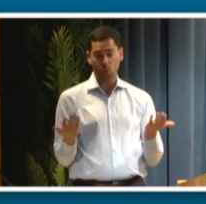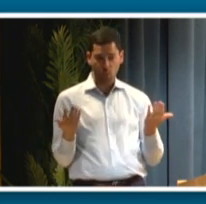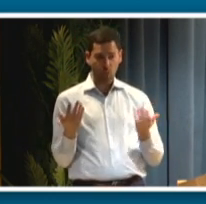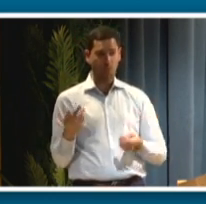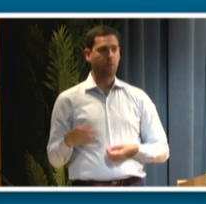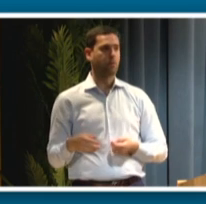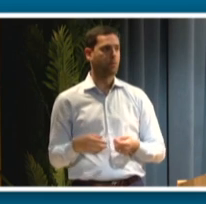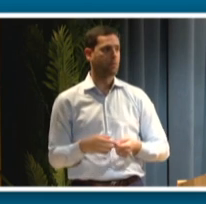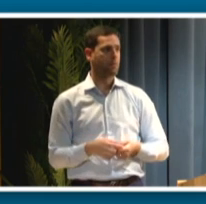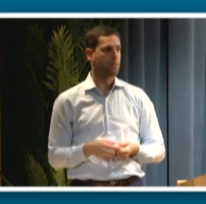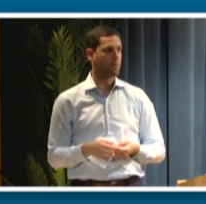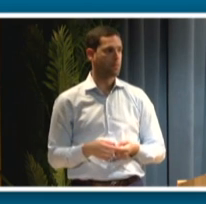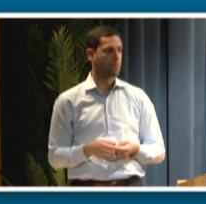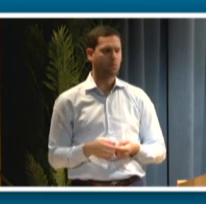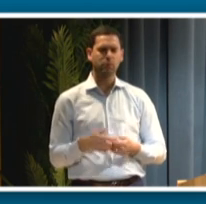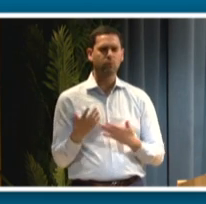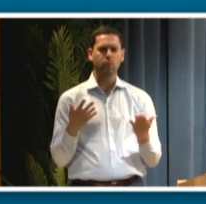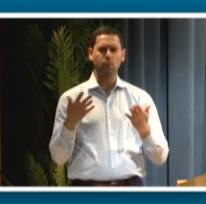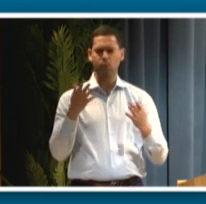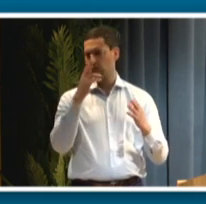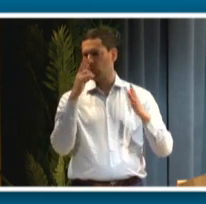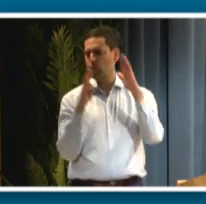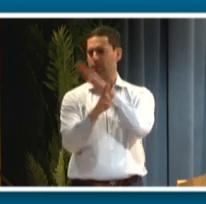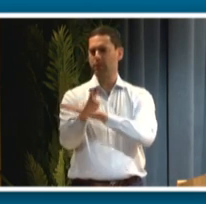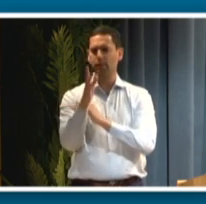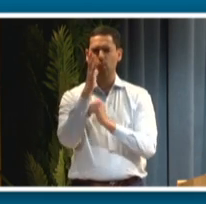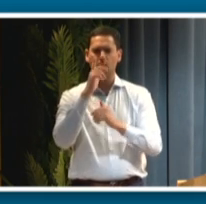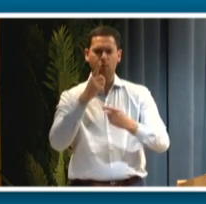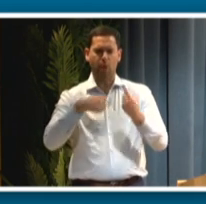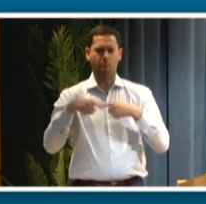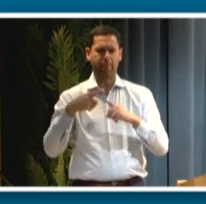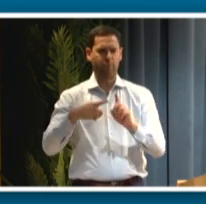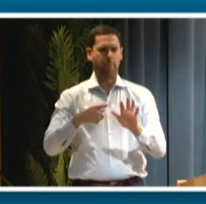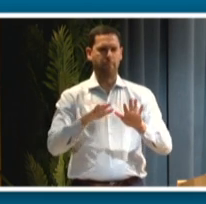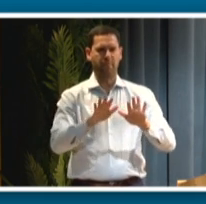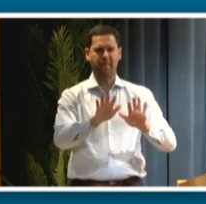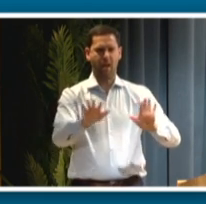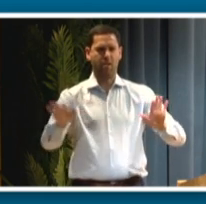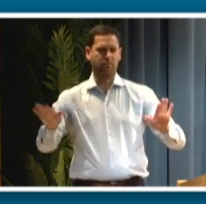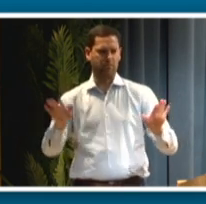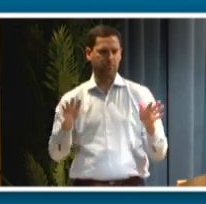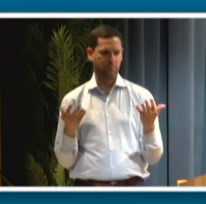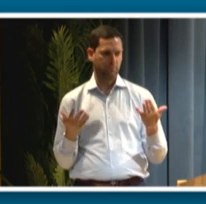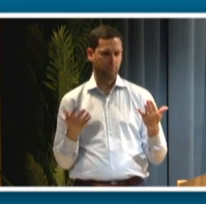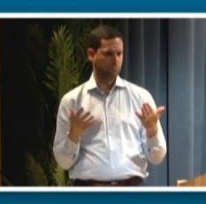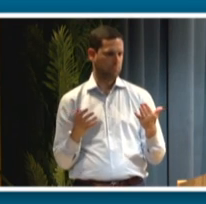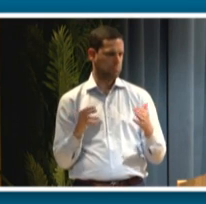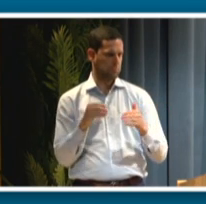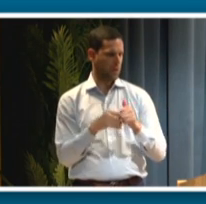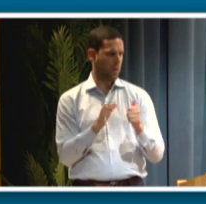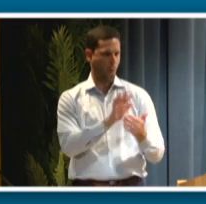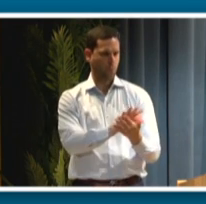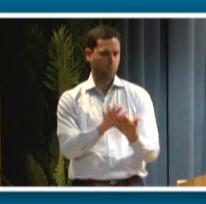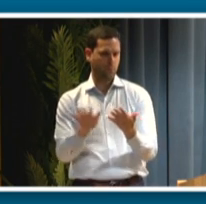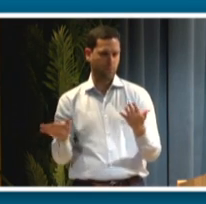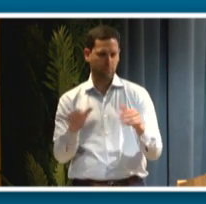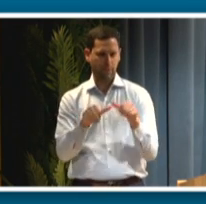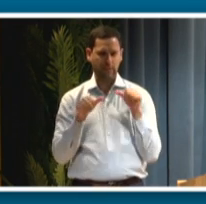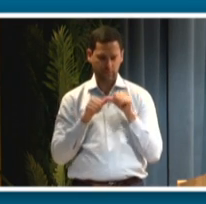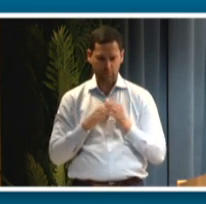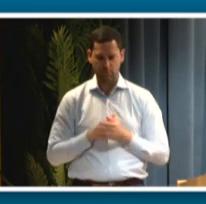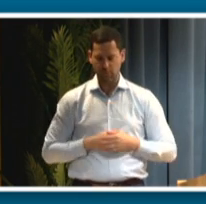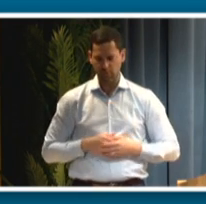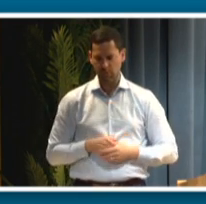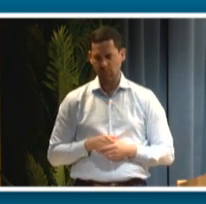see metabolizing from that in those various spaces? And if something is stopping